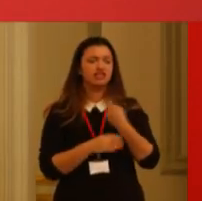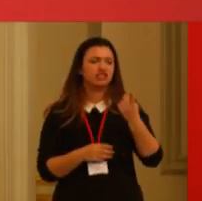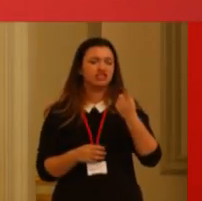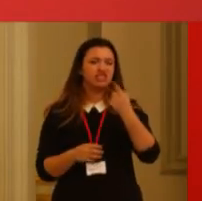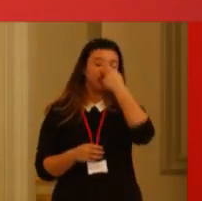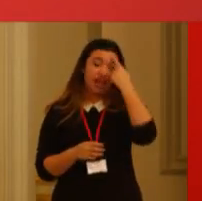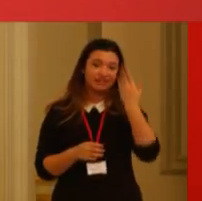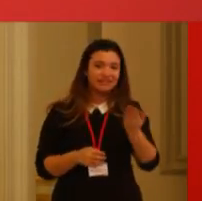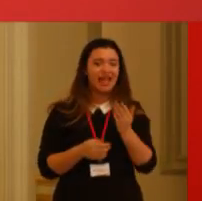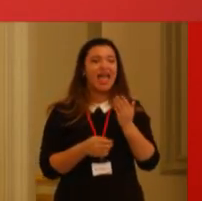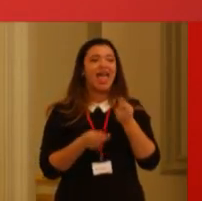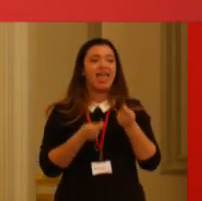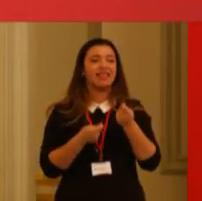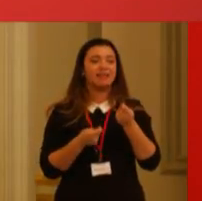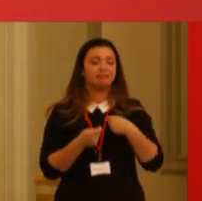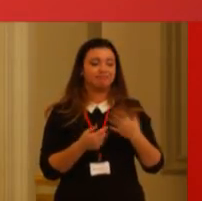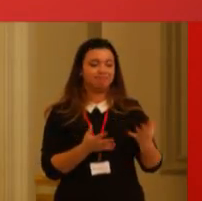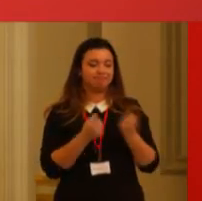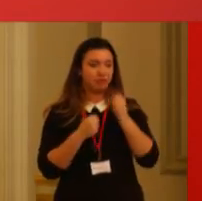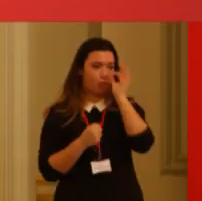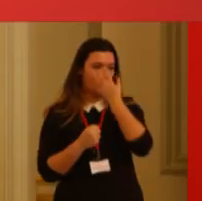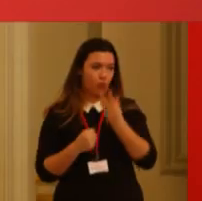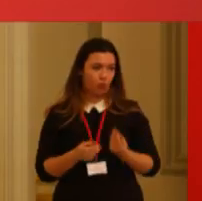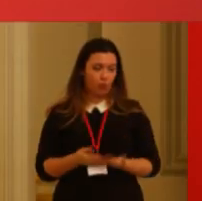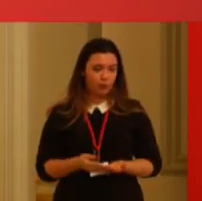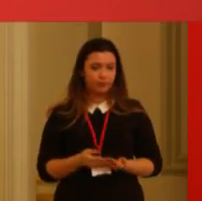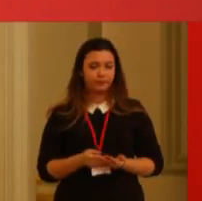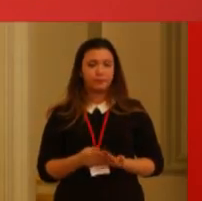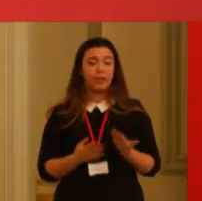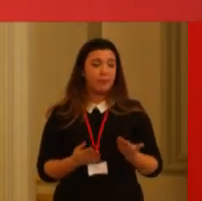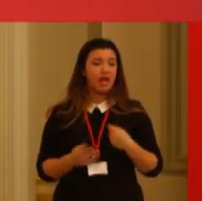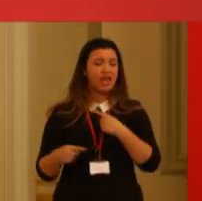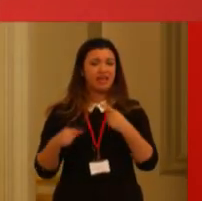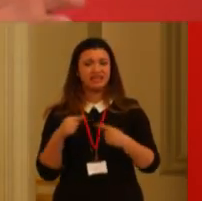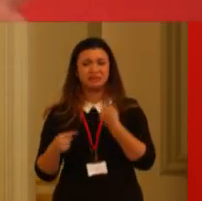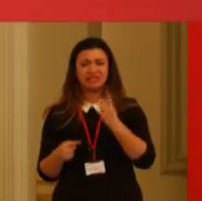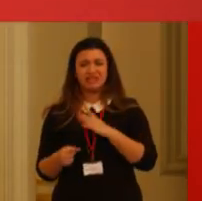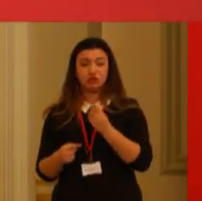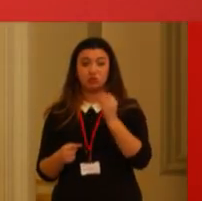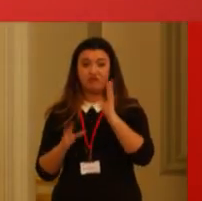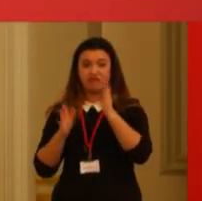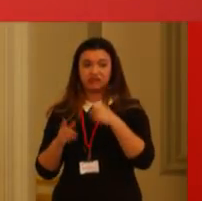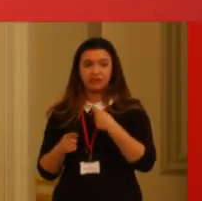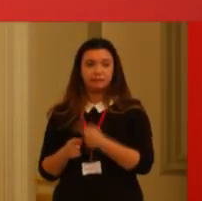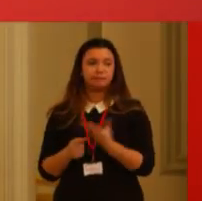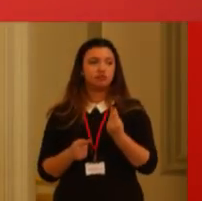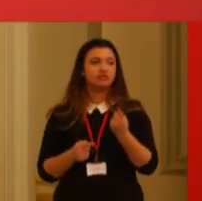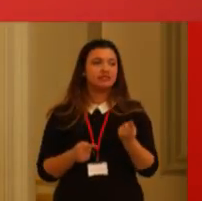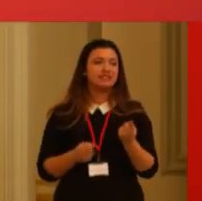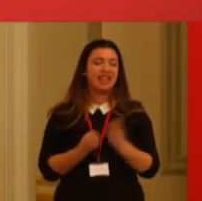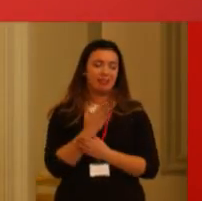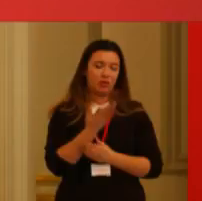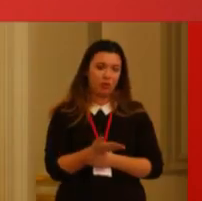families. Specialty or expertise? If you're lucky, yes. Education gives you enough expertise, but